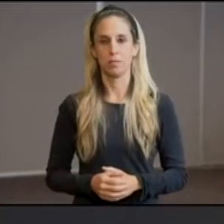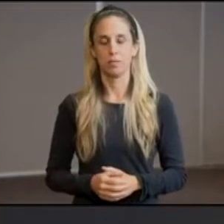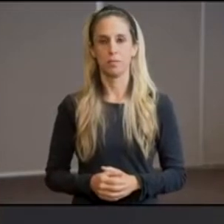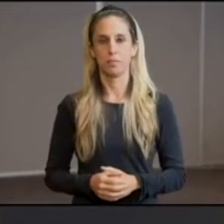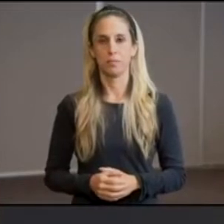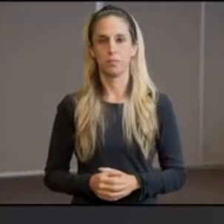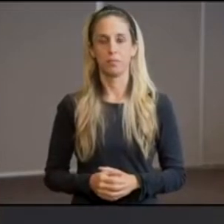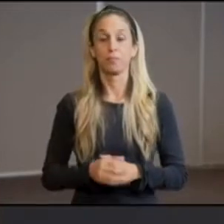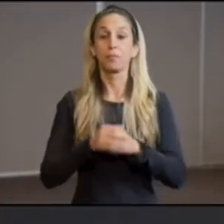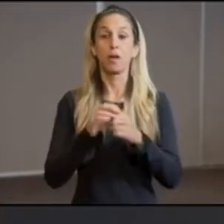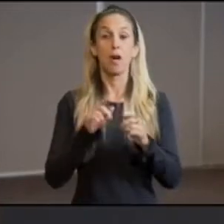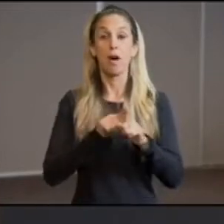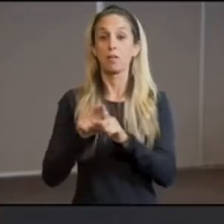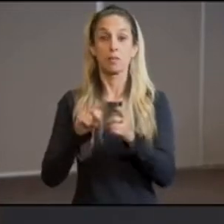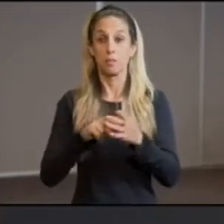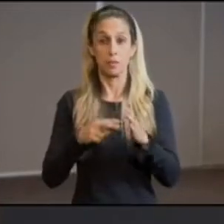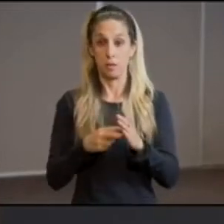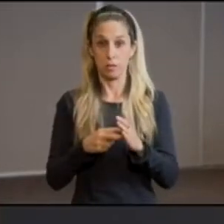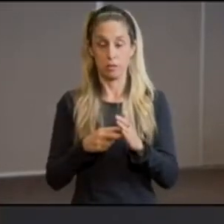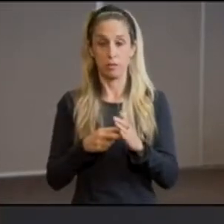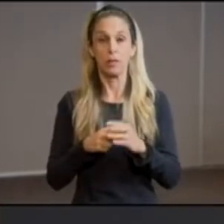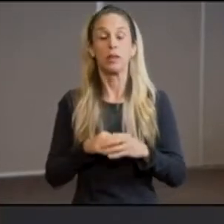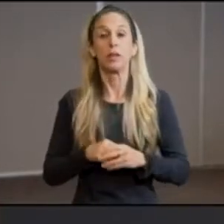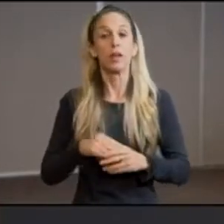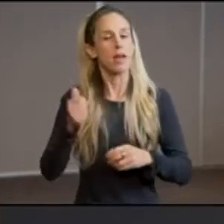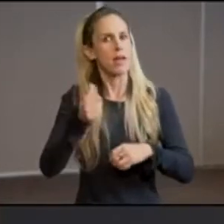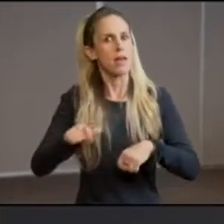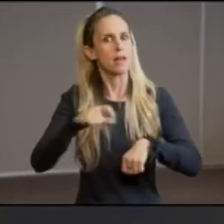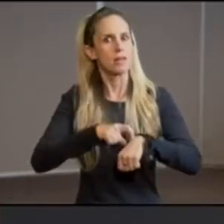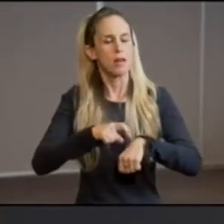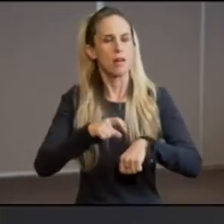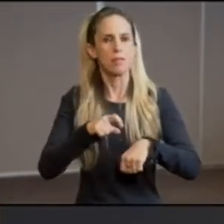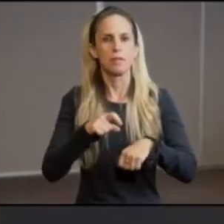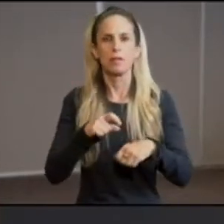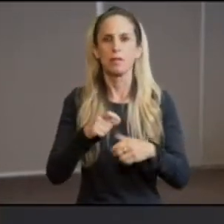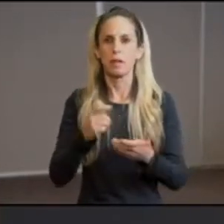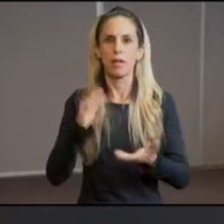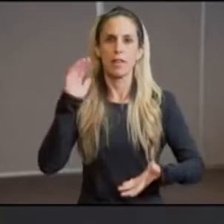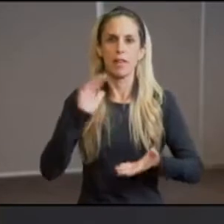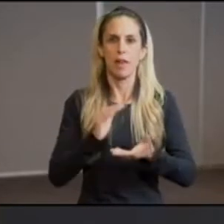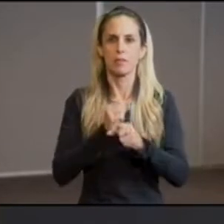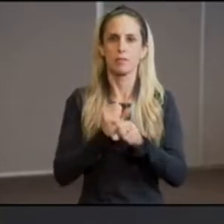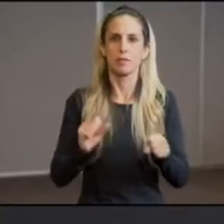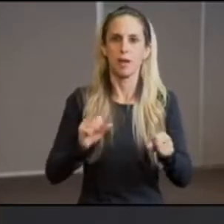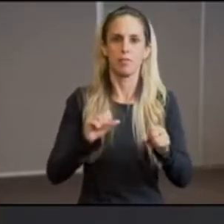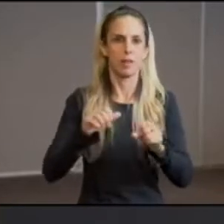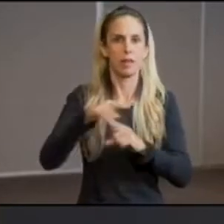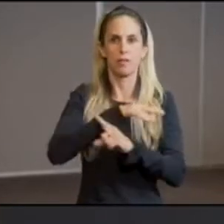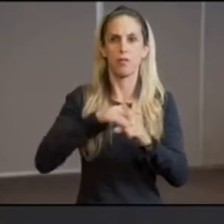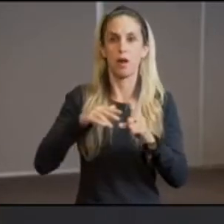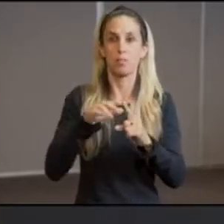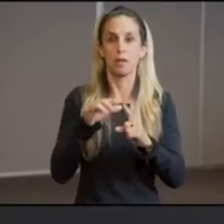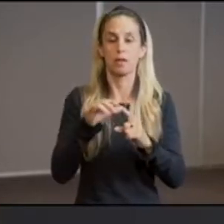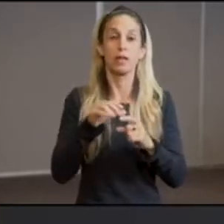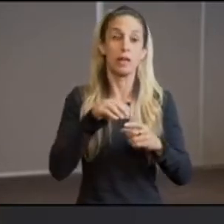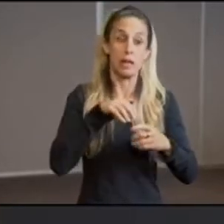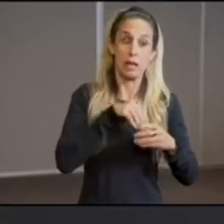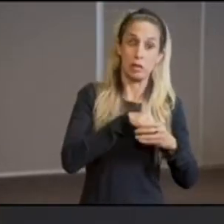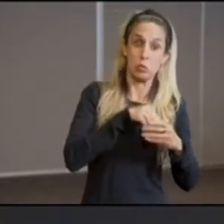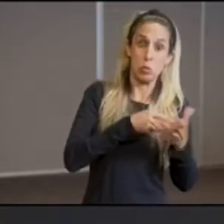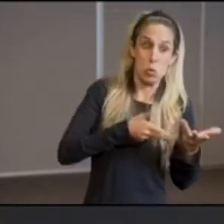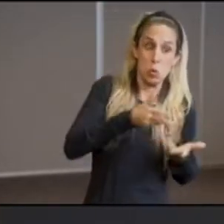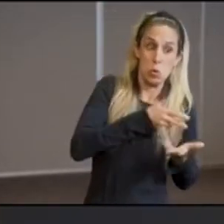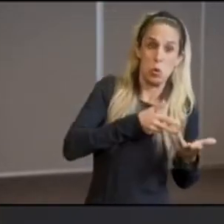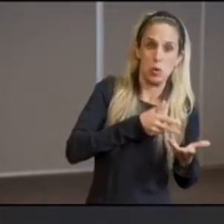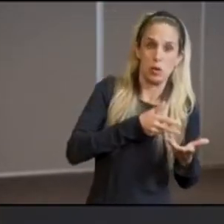What it also means is that any time that it's a less safe environment, such as indoors, there is